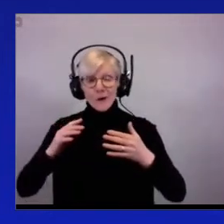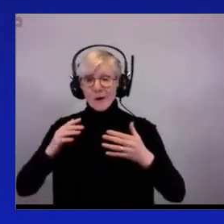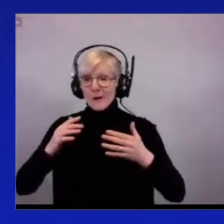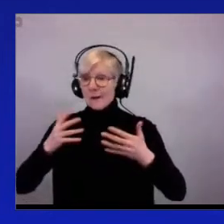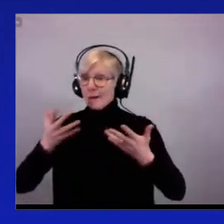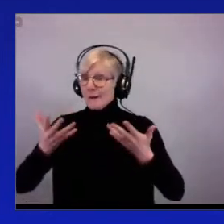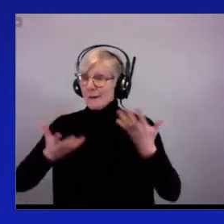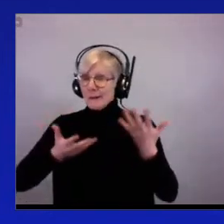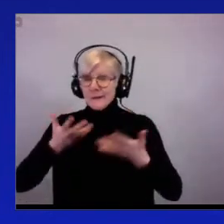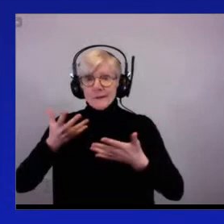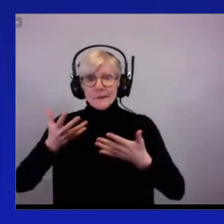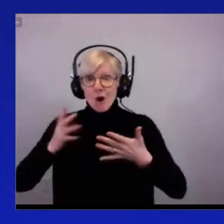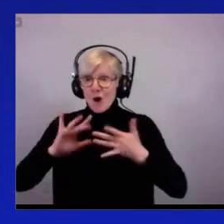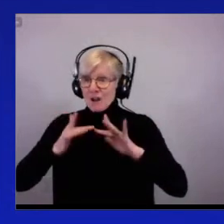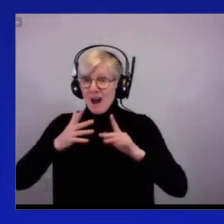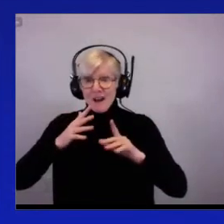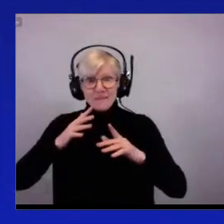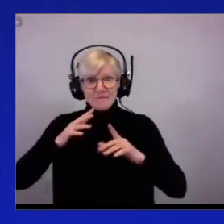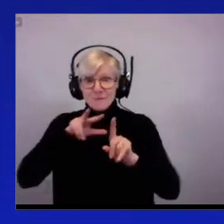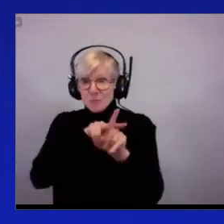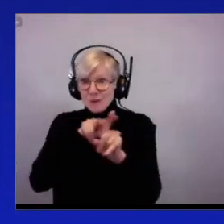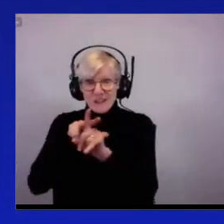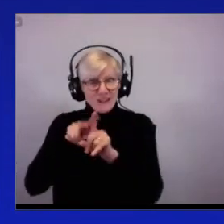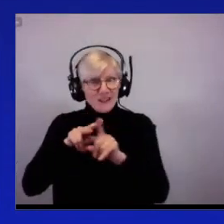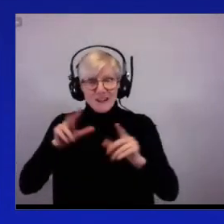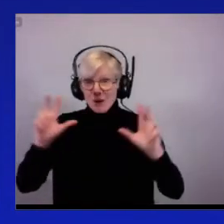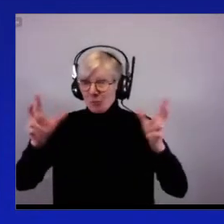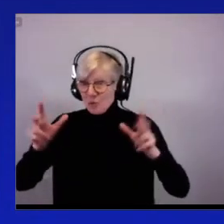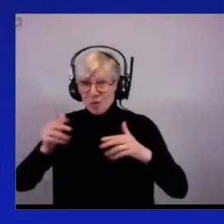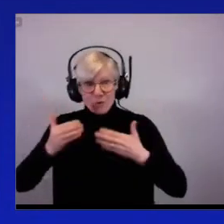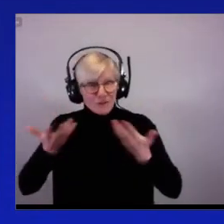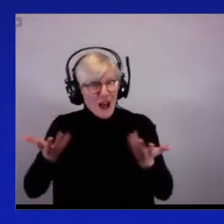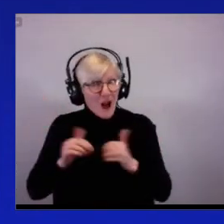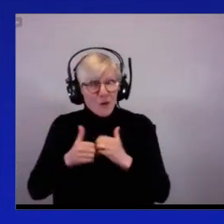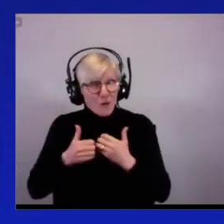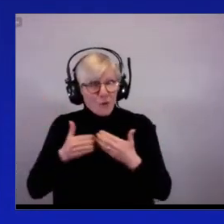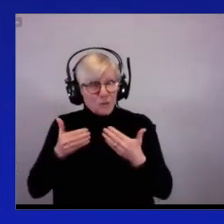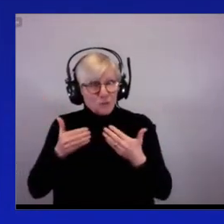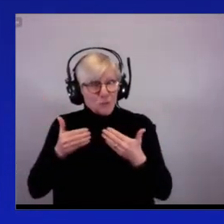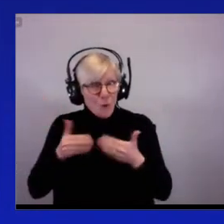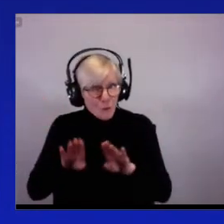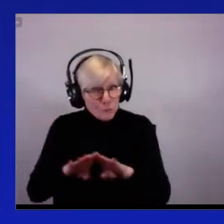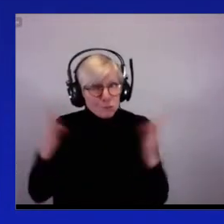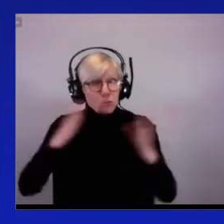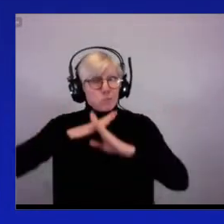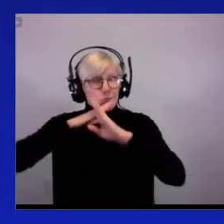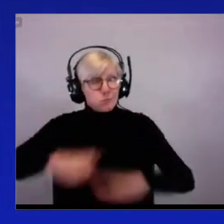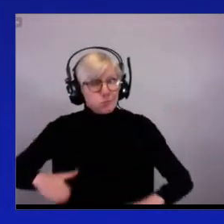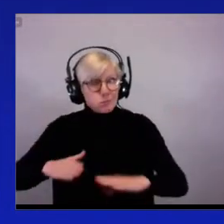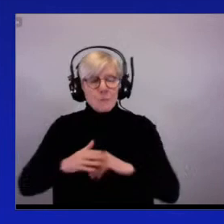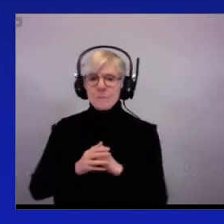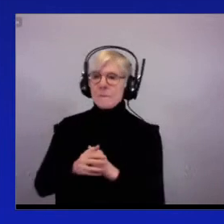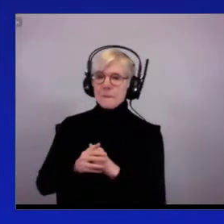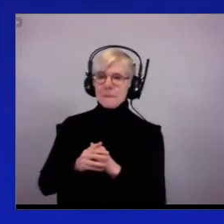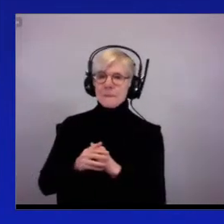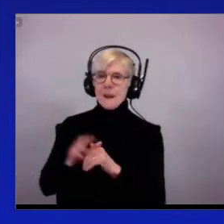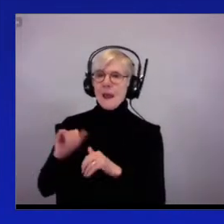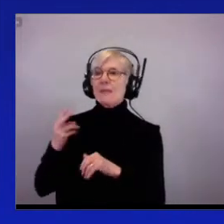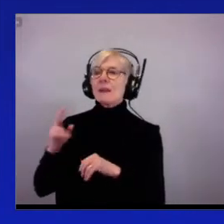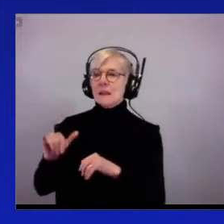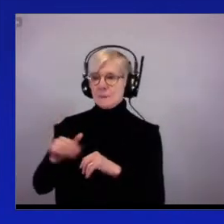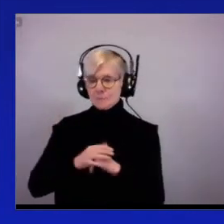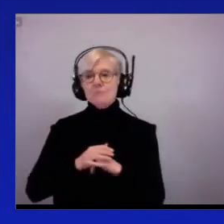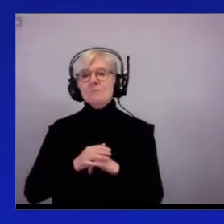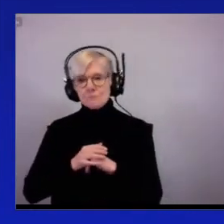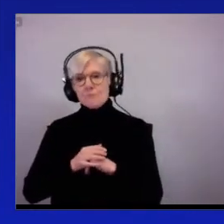are they putting in place to ensure that everyone has access? So as we do with our immunization clinics, as we do with other things,